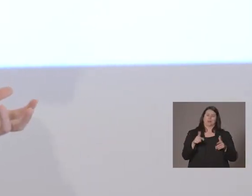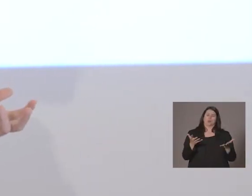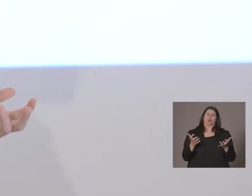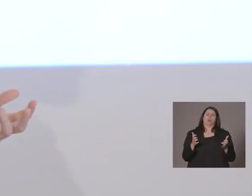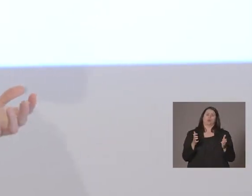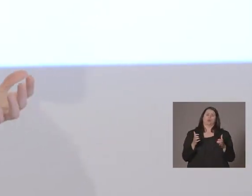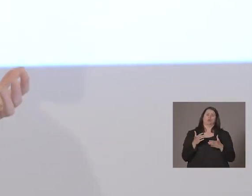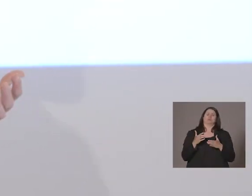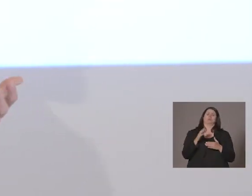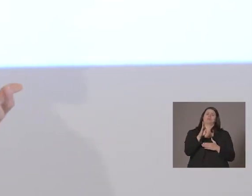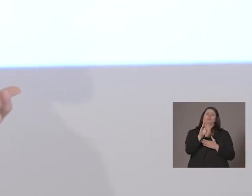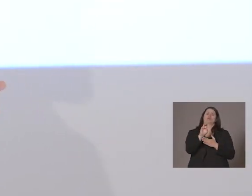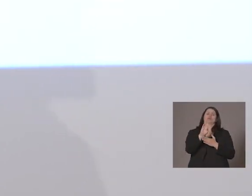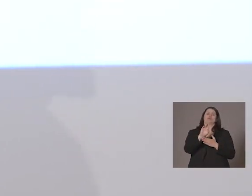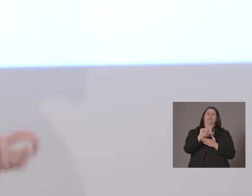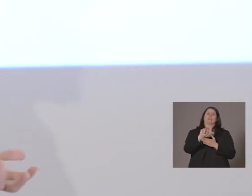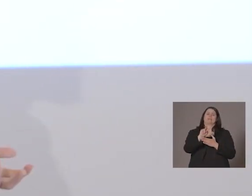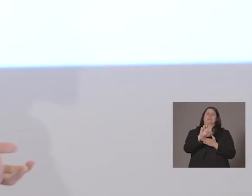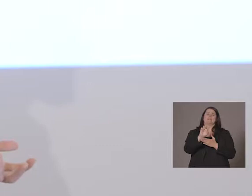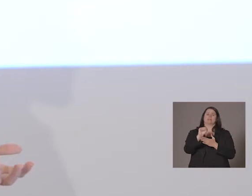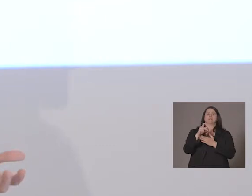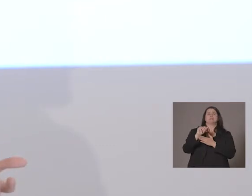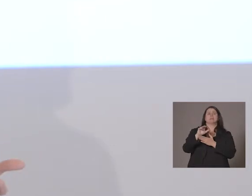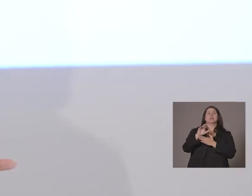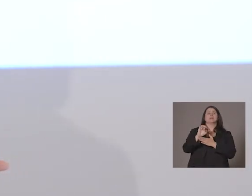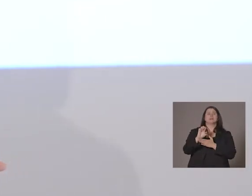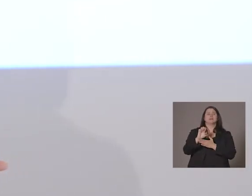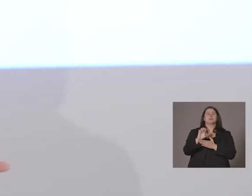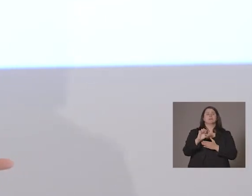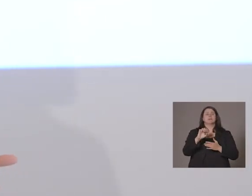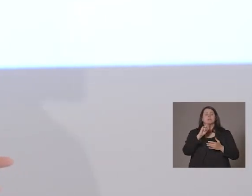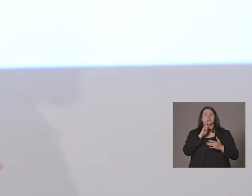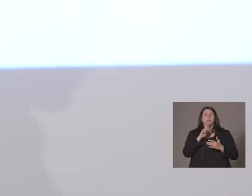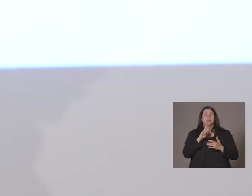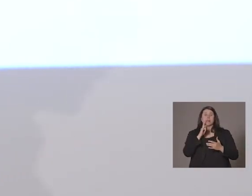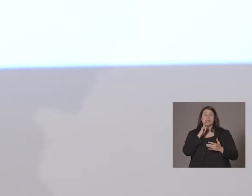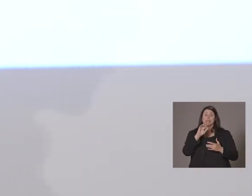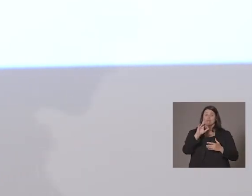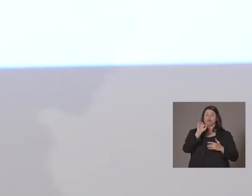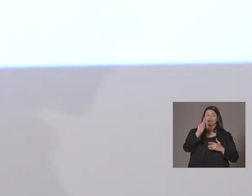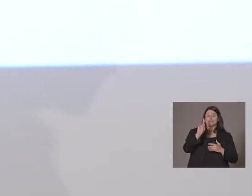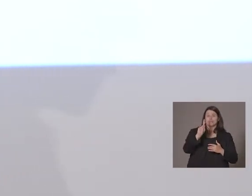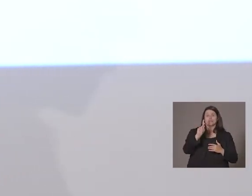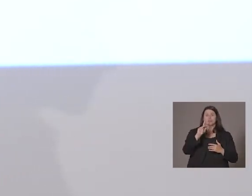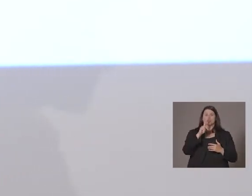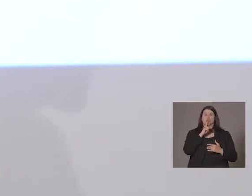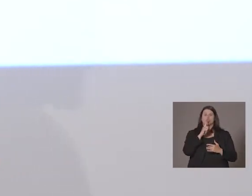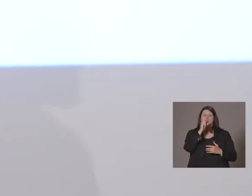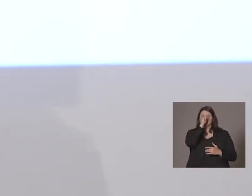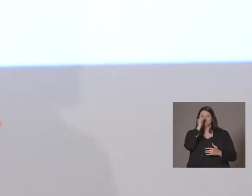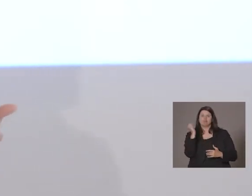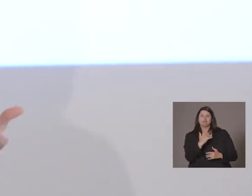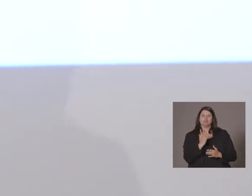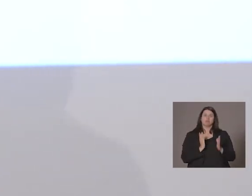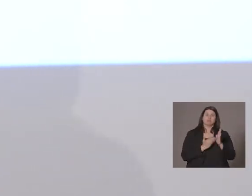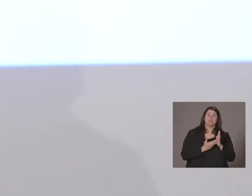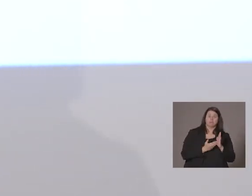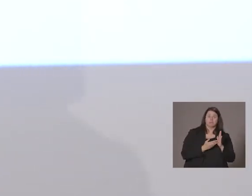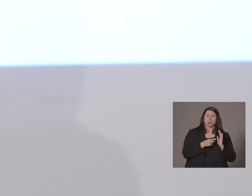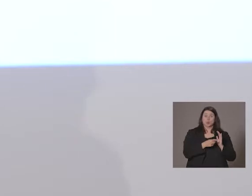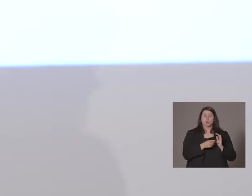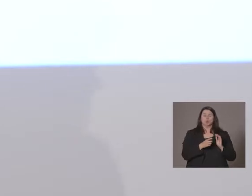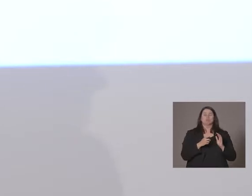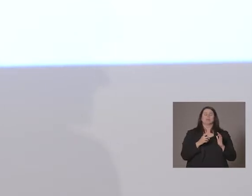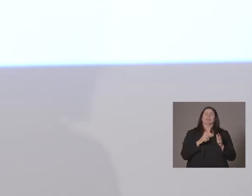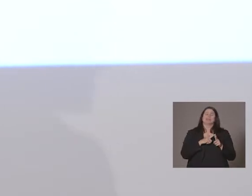some vulnerability, and if there's a risk of that being thrown back at you in some sort of way, then we're